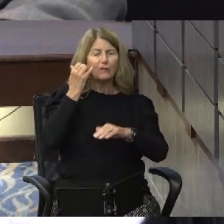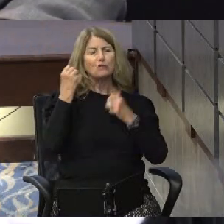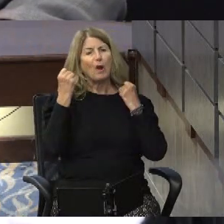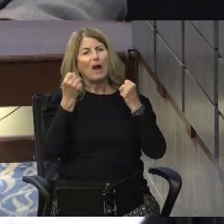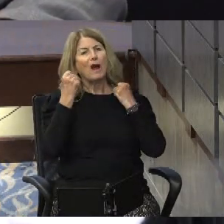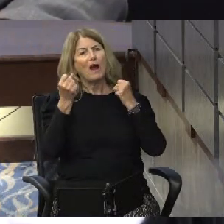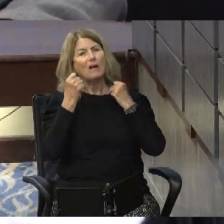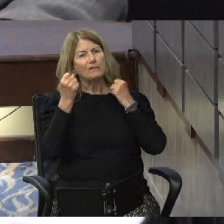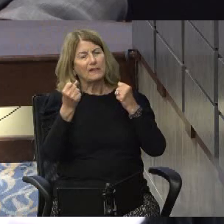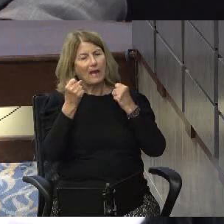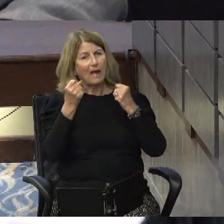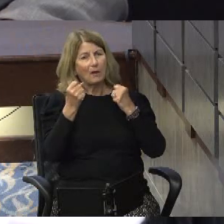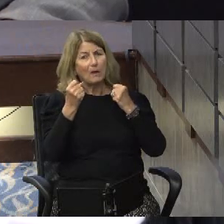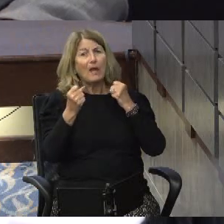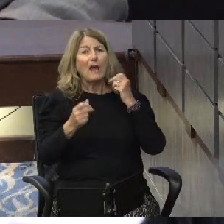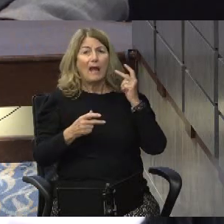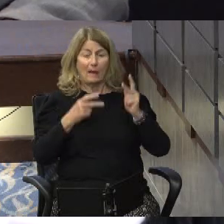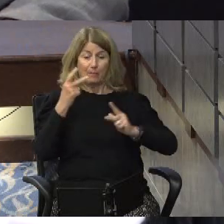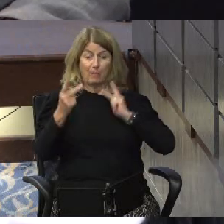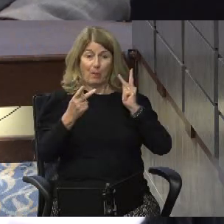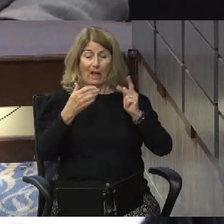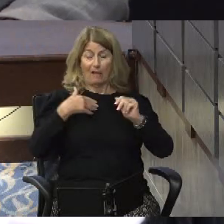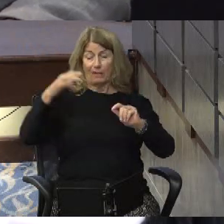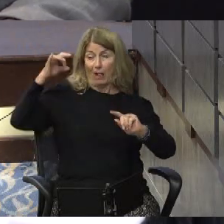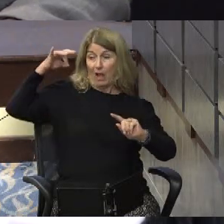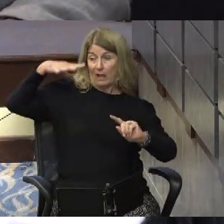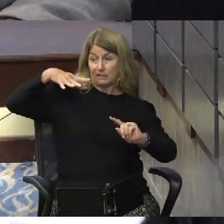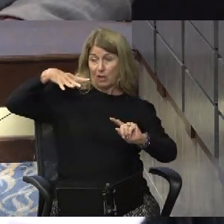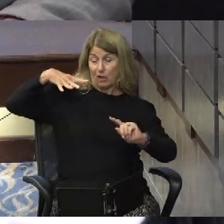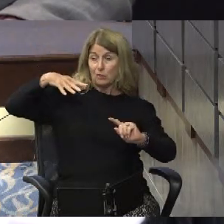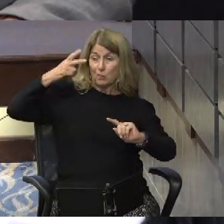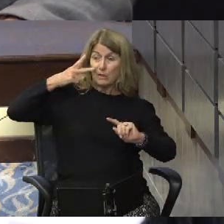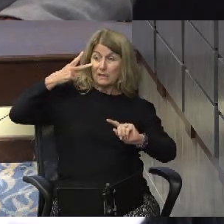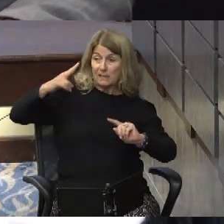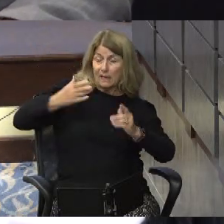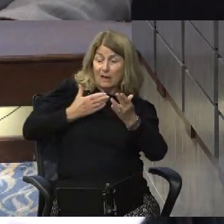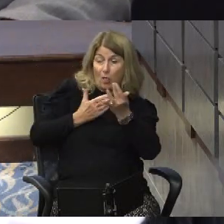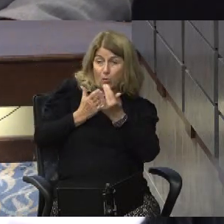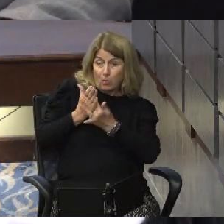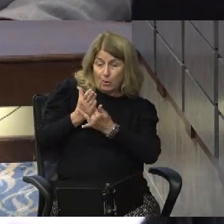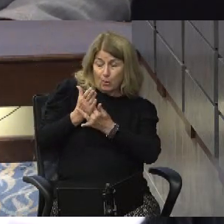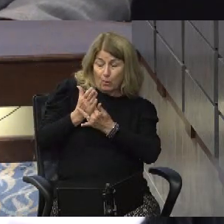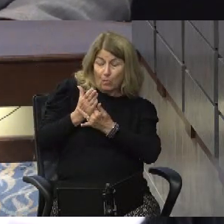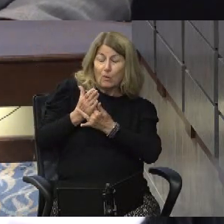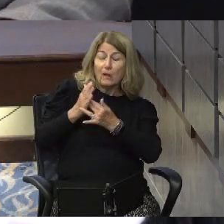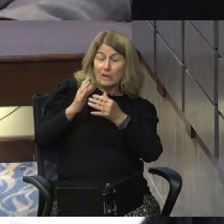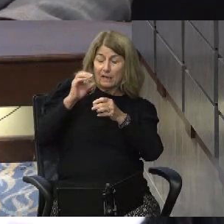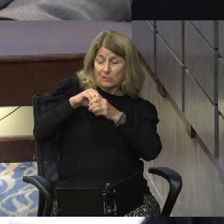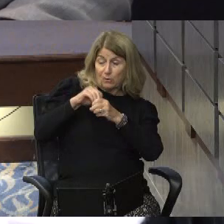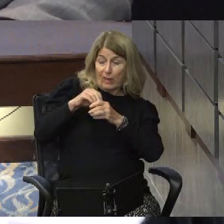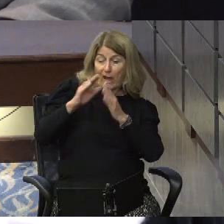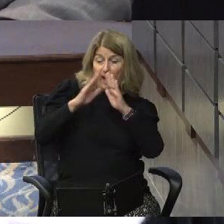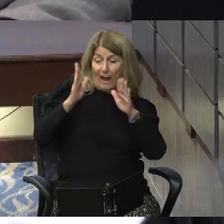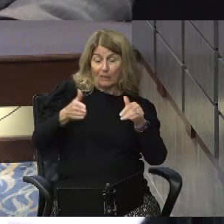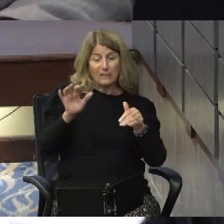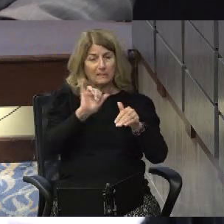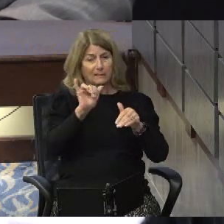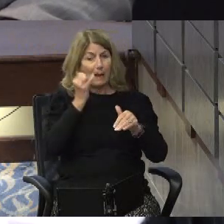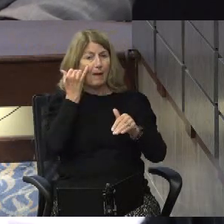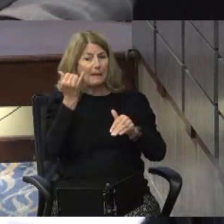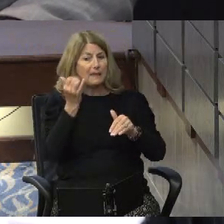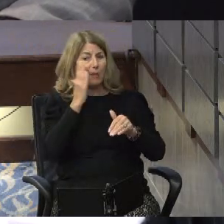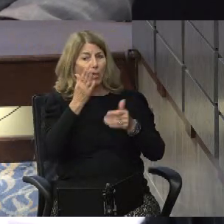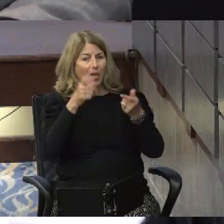on inside the house, you can see inside the house because it's backlit. The same thing will happen here to some extent. If you have